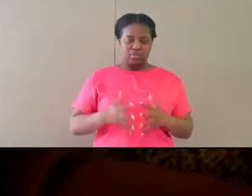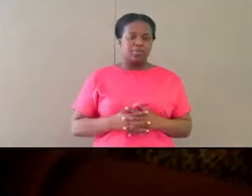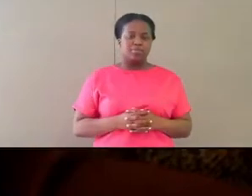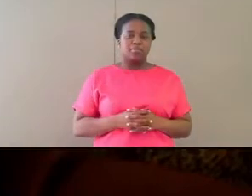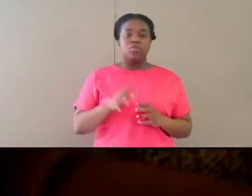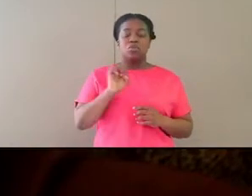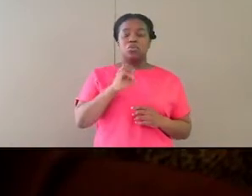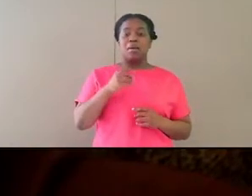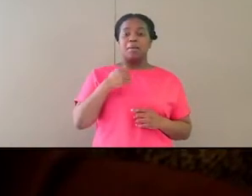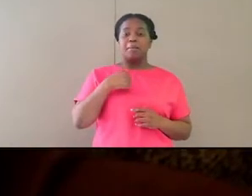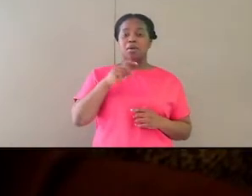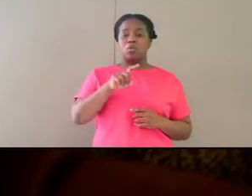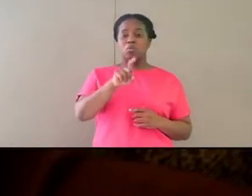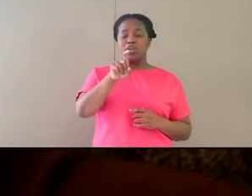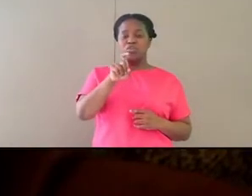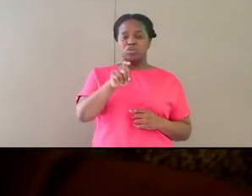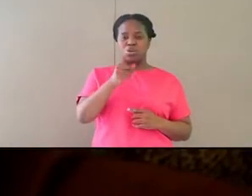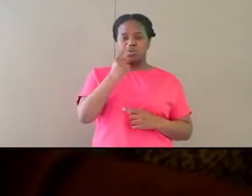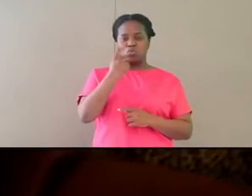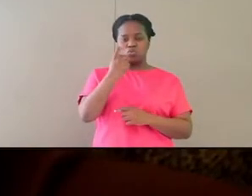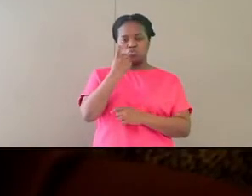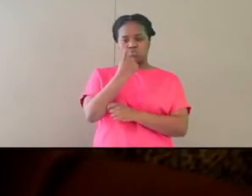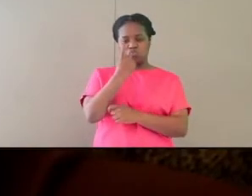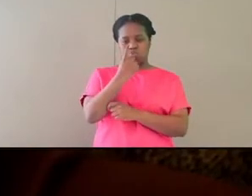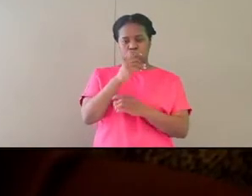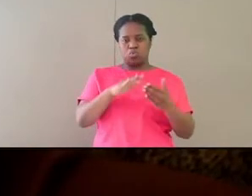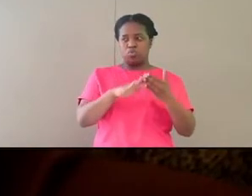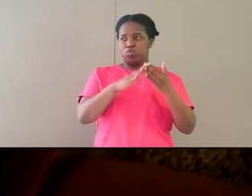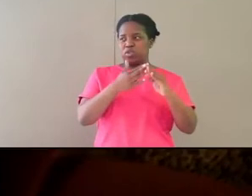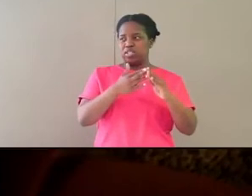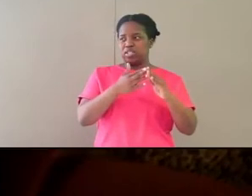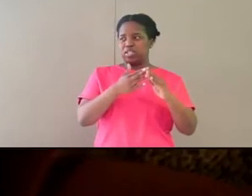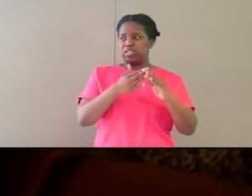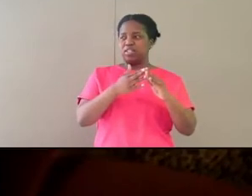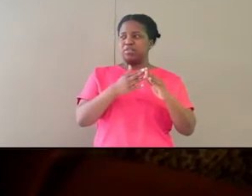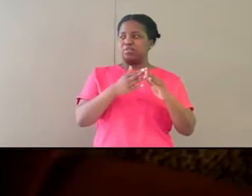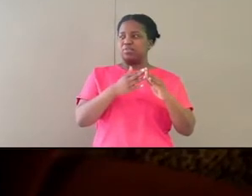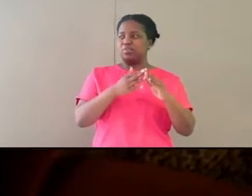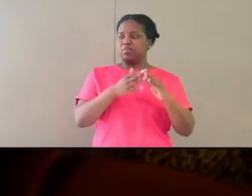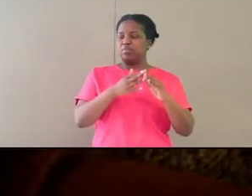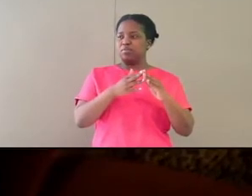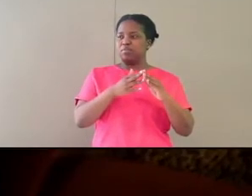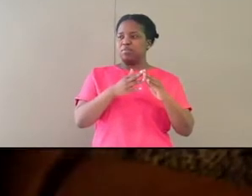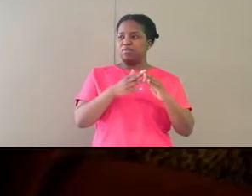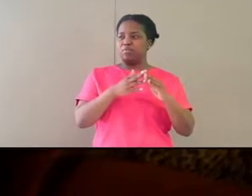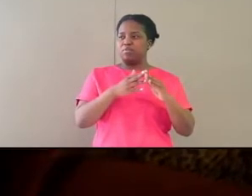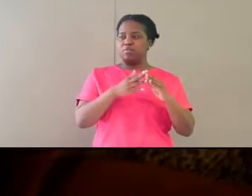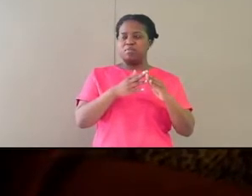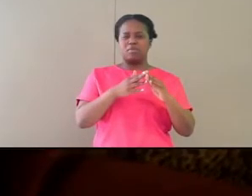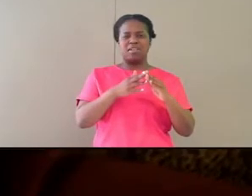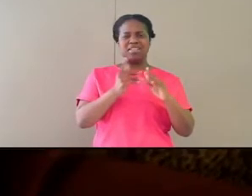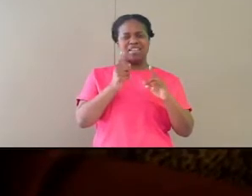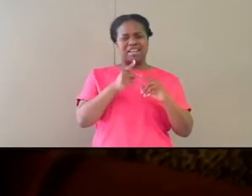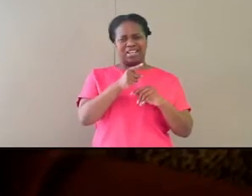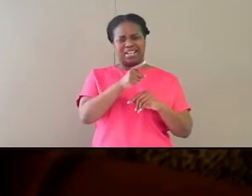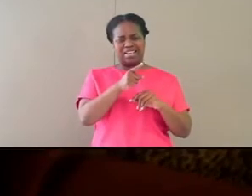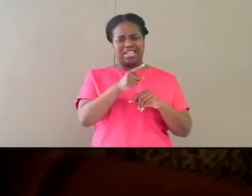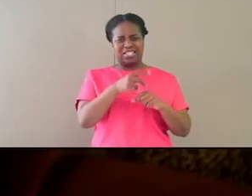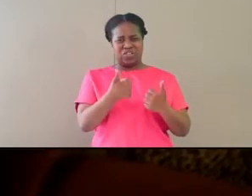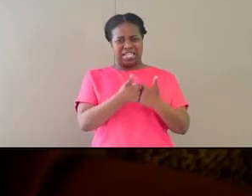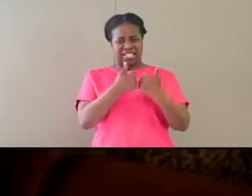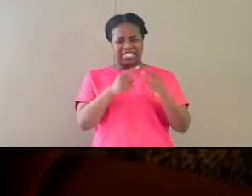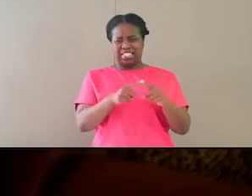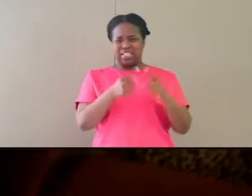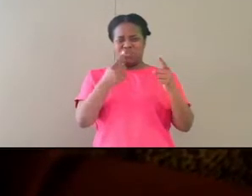So my question is about rural communities and the type of the unique challenges that they have.